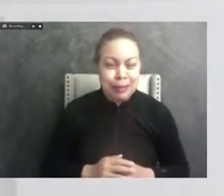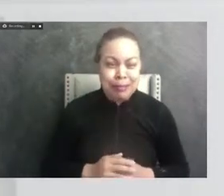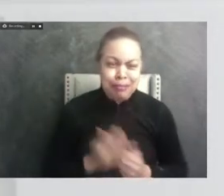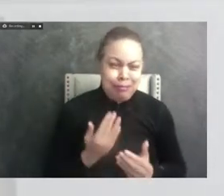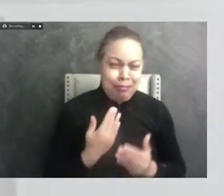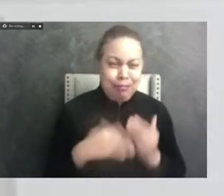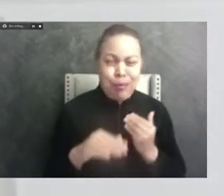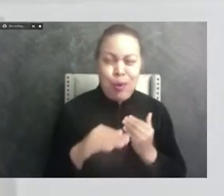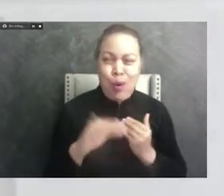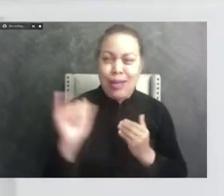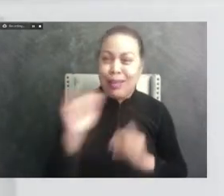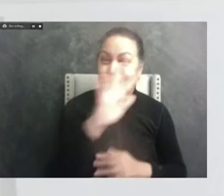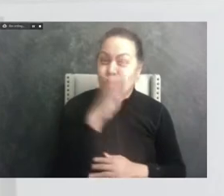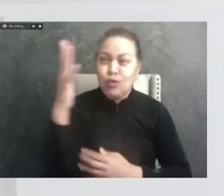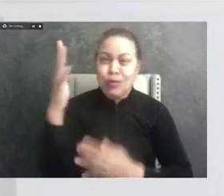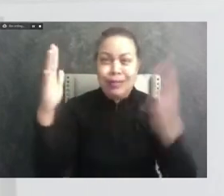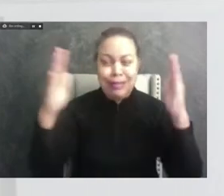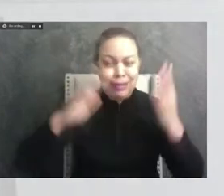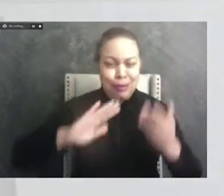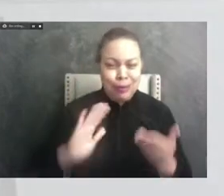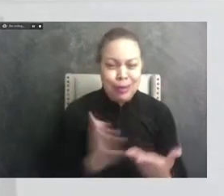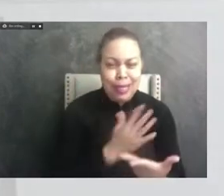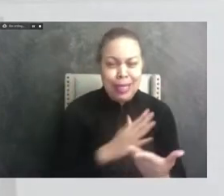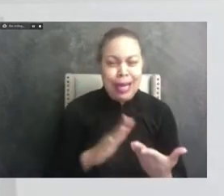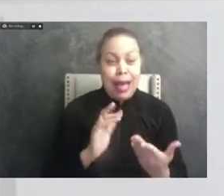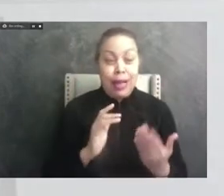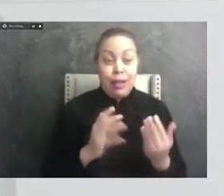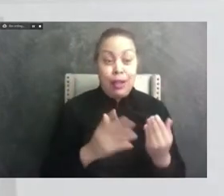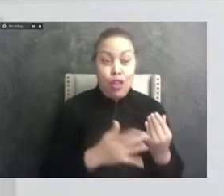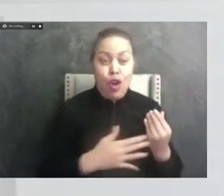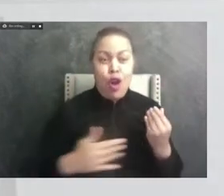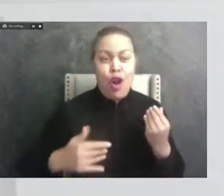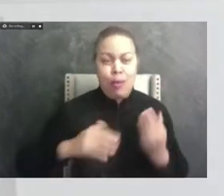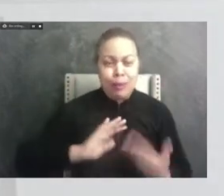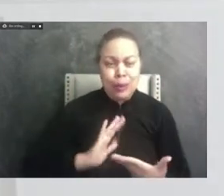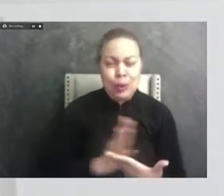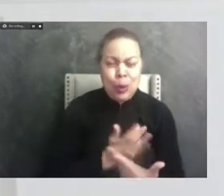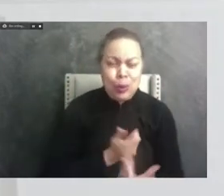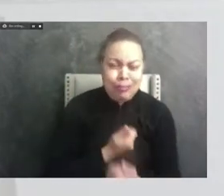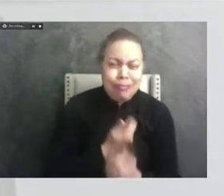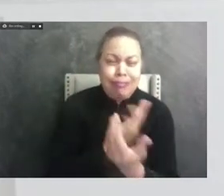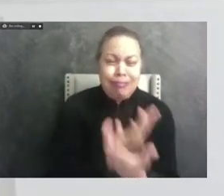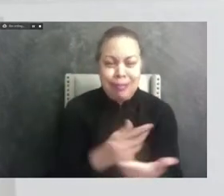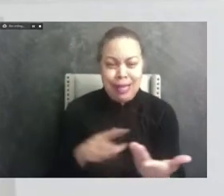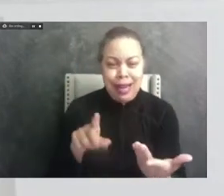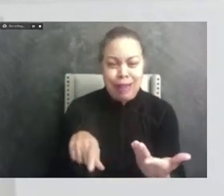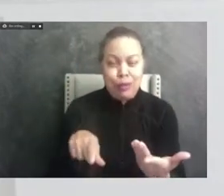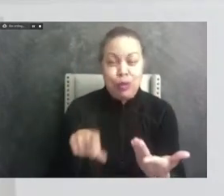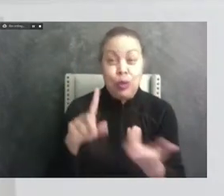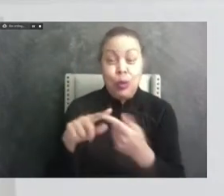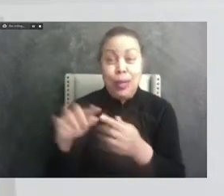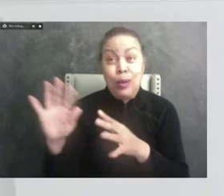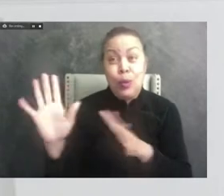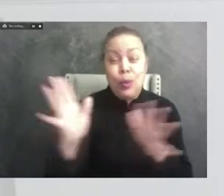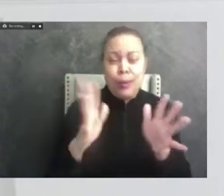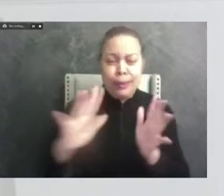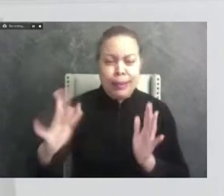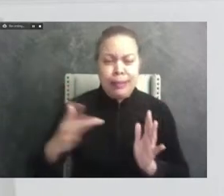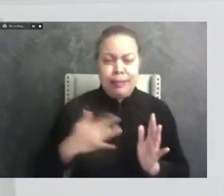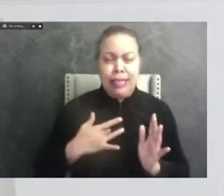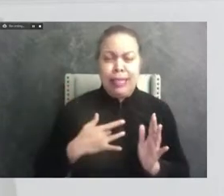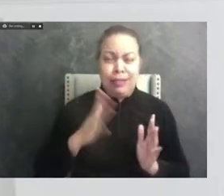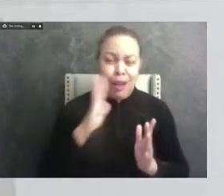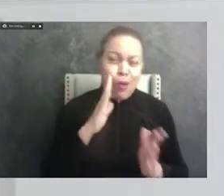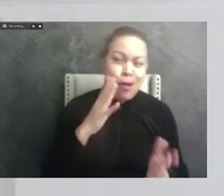Born like the pines to sing the harp and the song in my breast. As the winds sweep by, I'll laugh